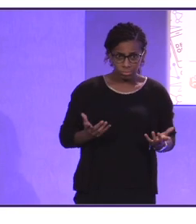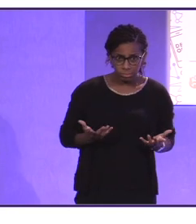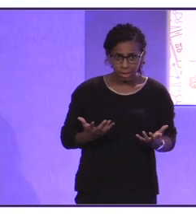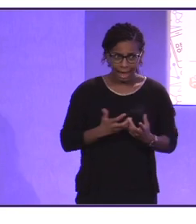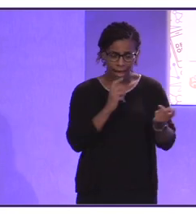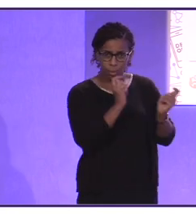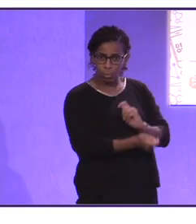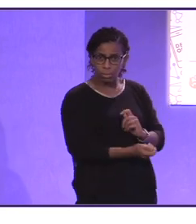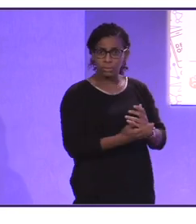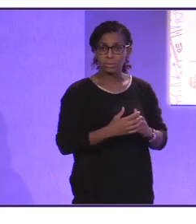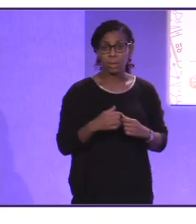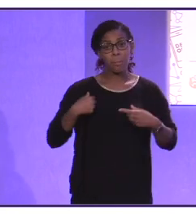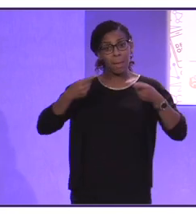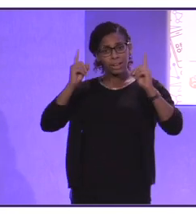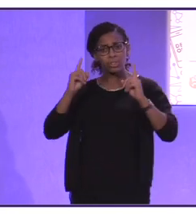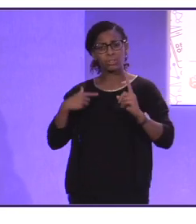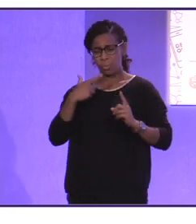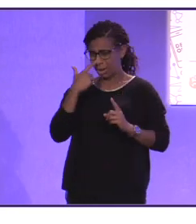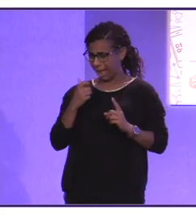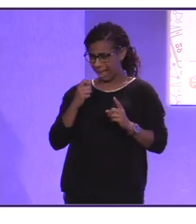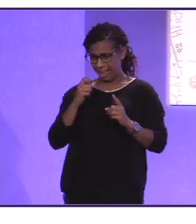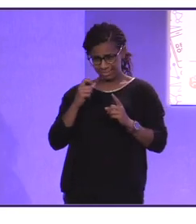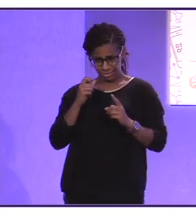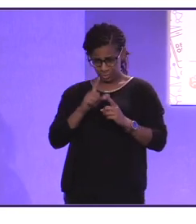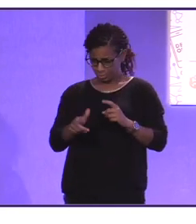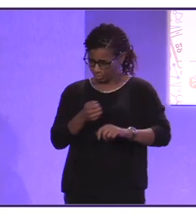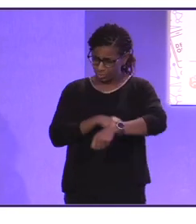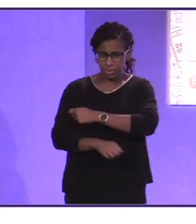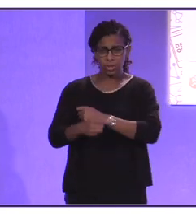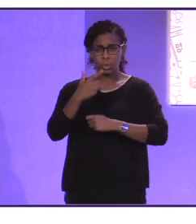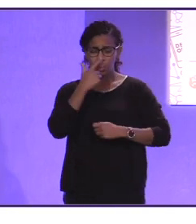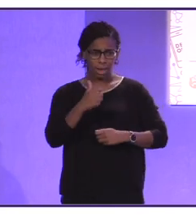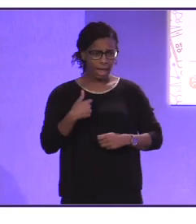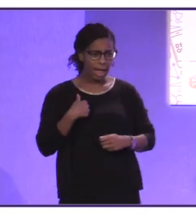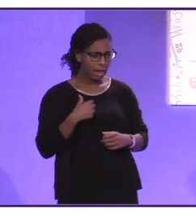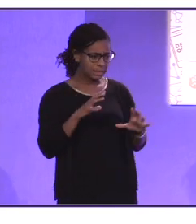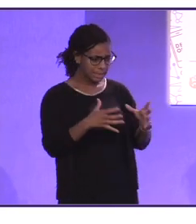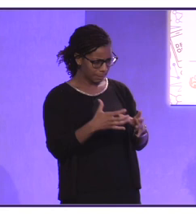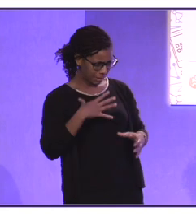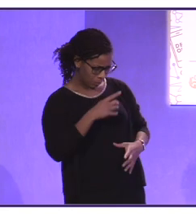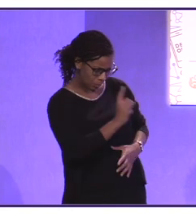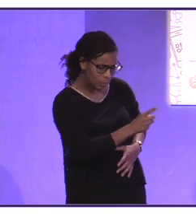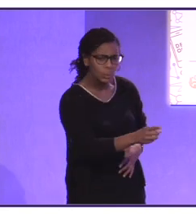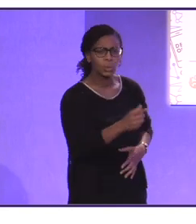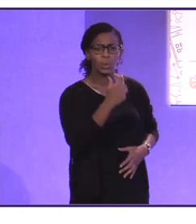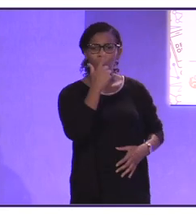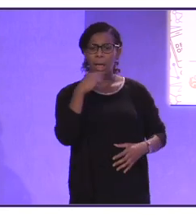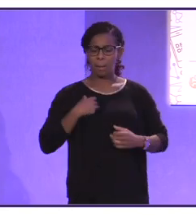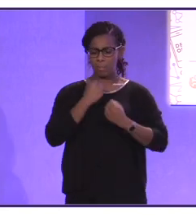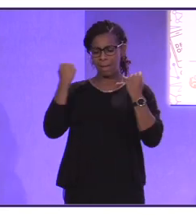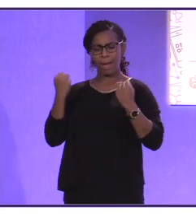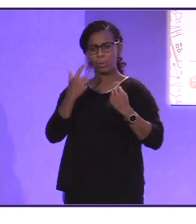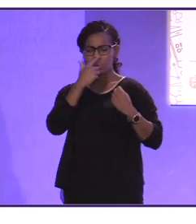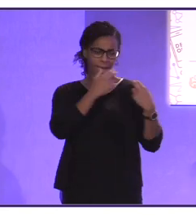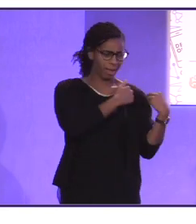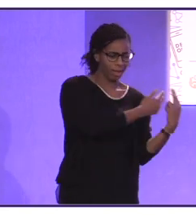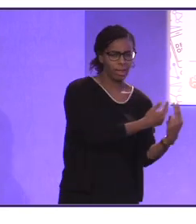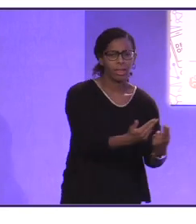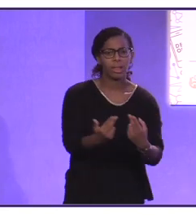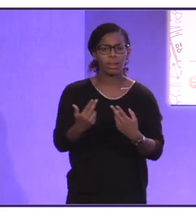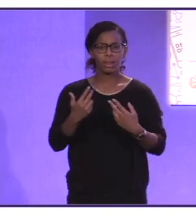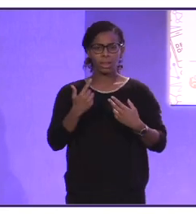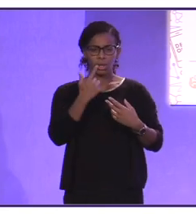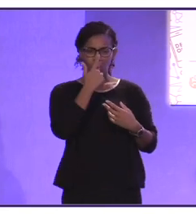Empower people, empower your teams, distribute the power. If you want to have a very flat organization, it's a great way of taking out the risk. If you want to have a